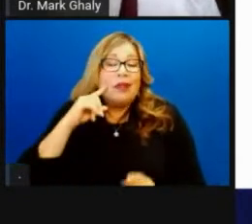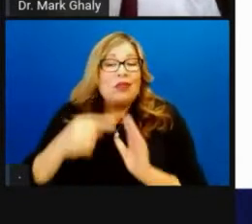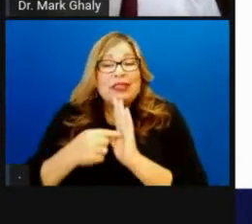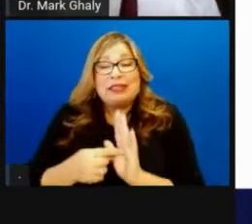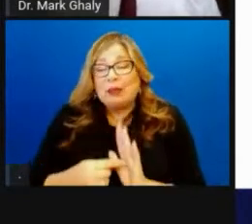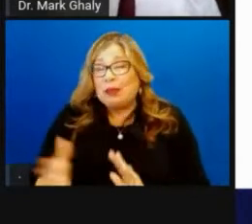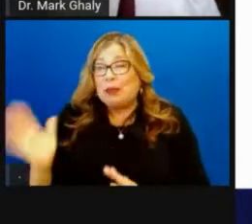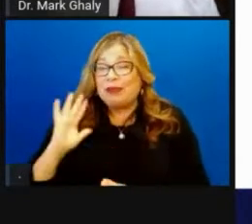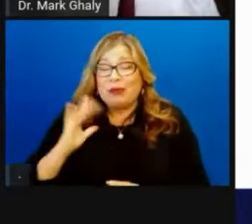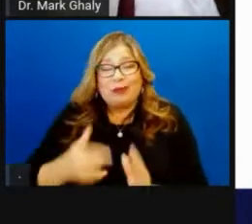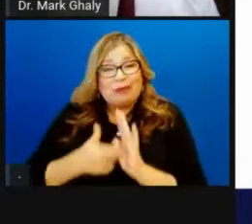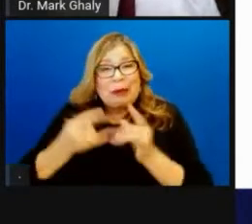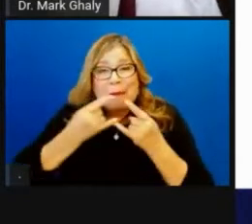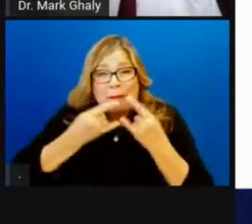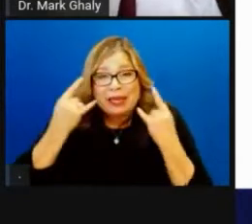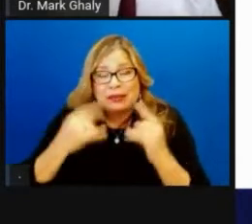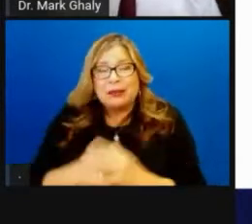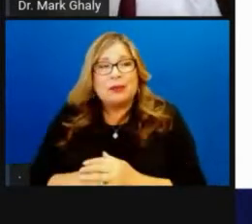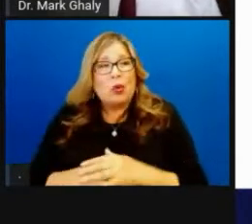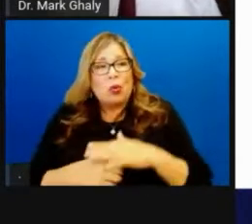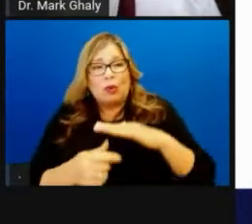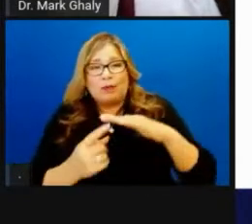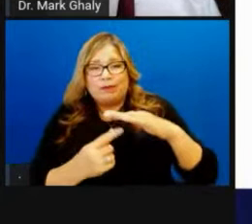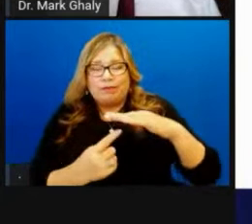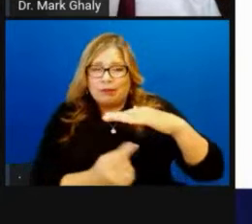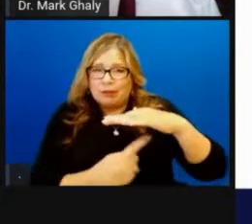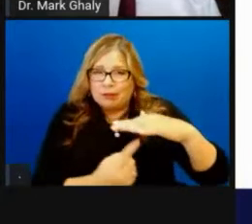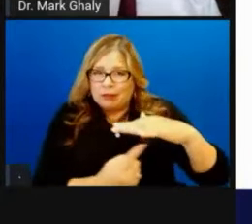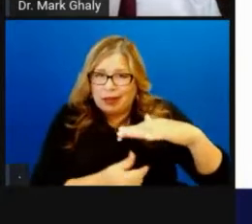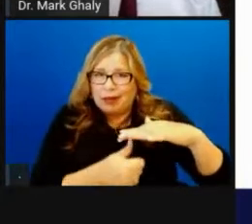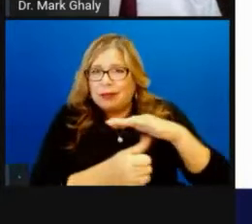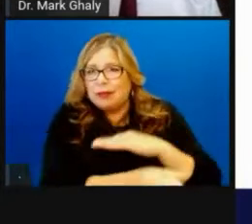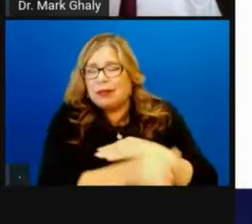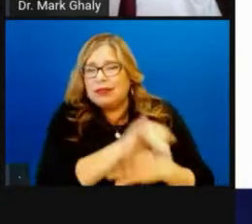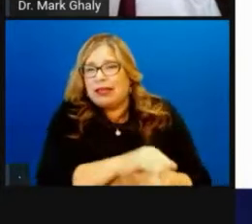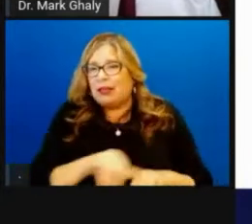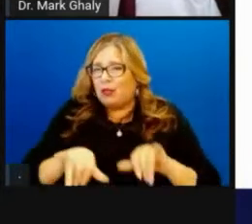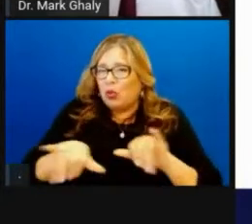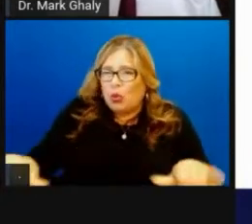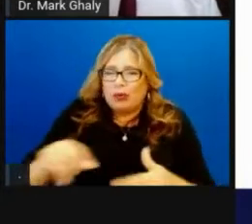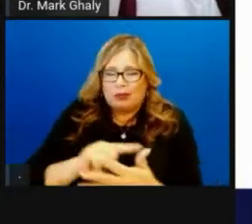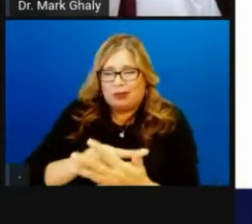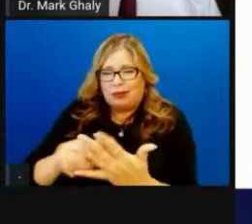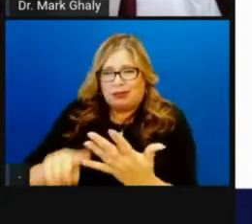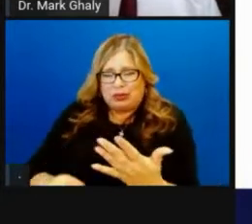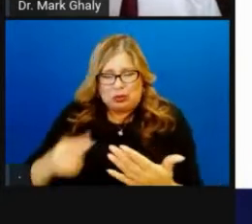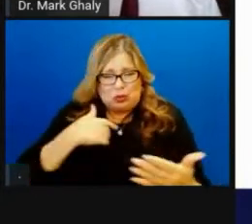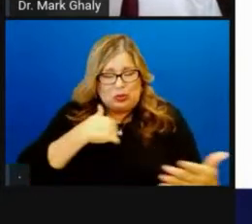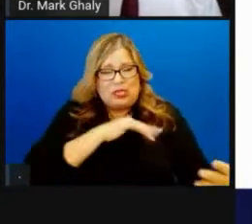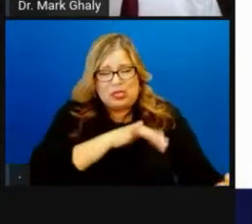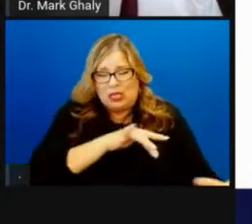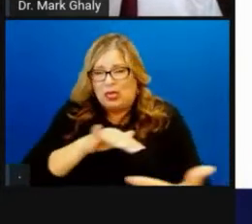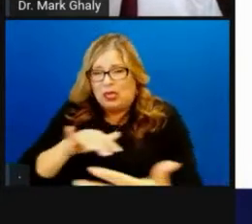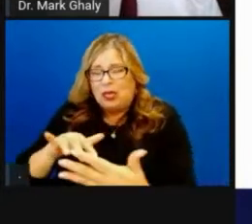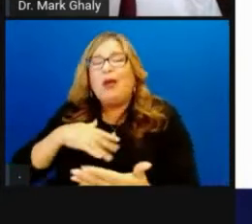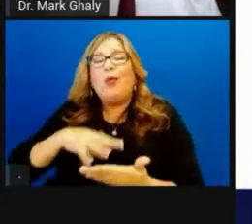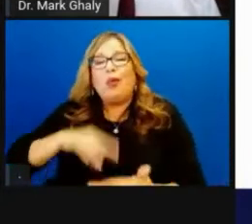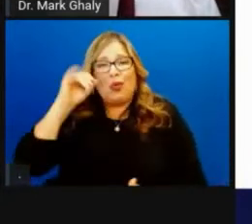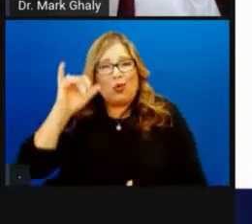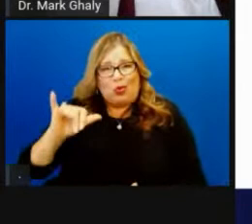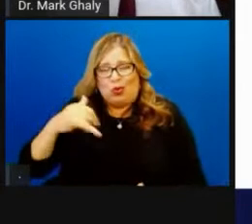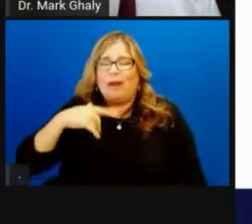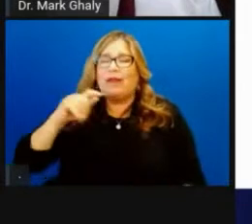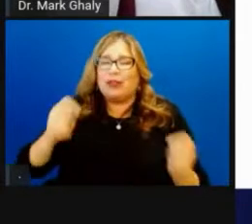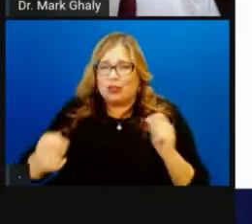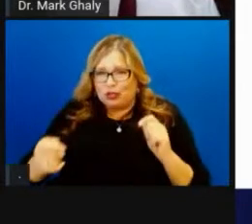isolation, things like testing. And we learn to use these mitigation strategies in more precise and smarter ways every day and